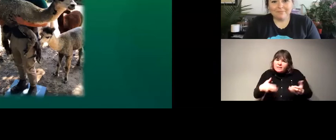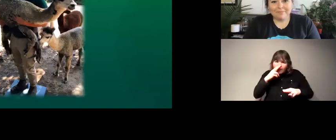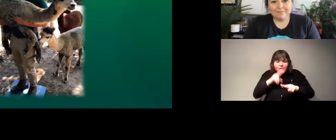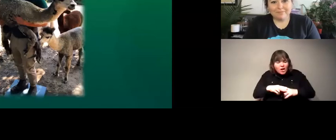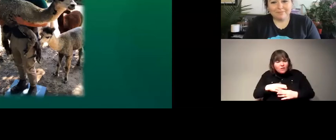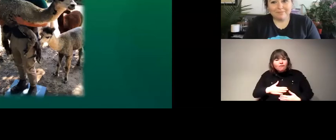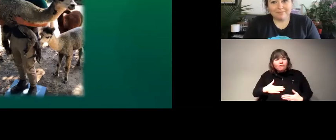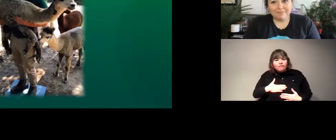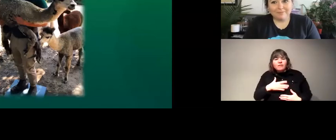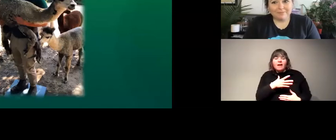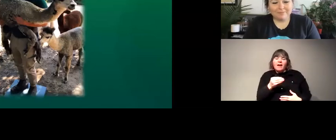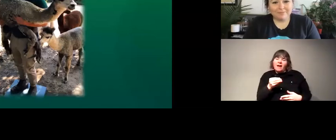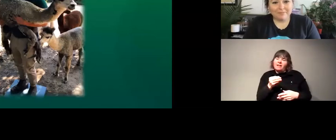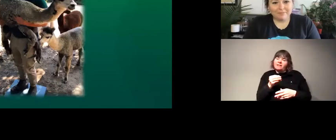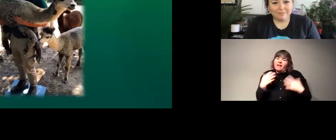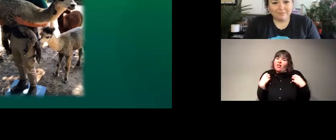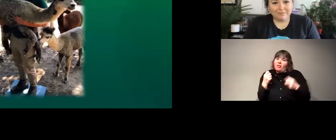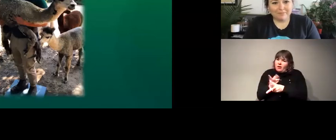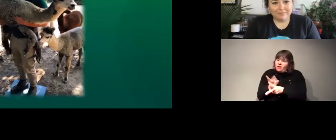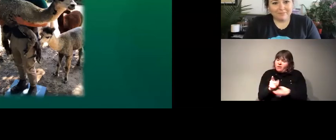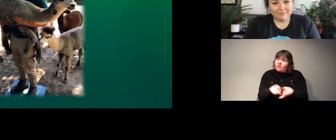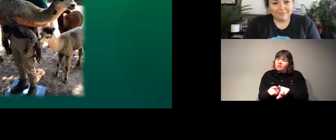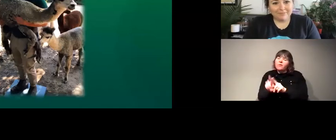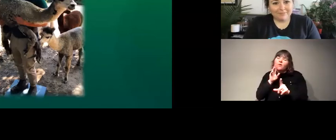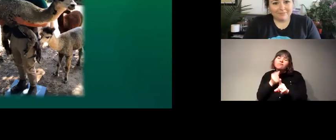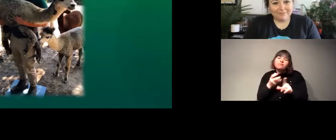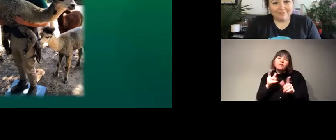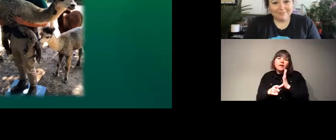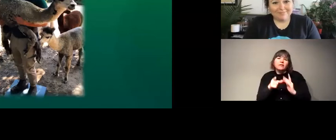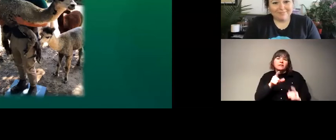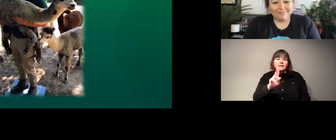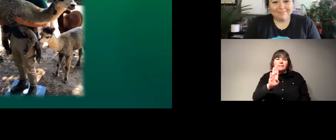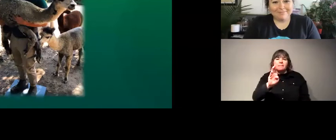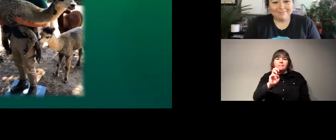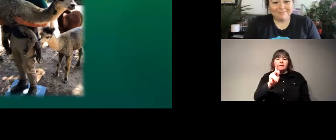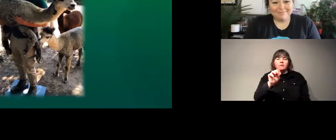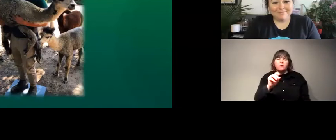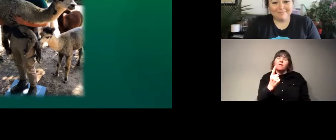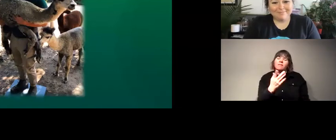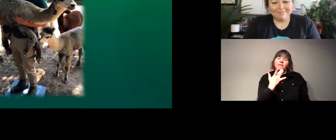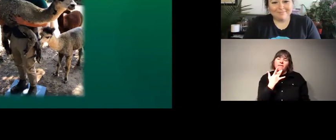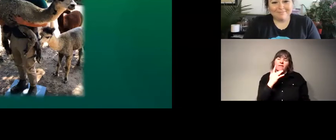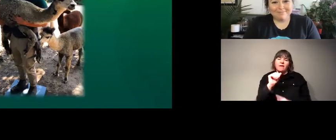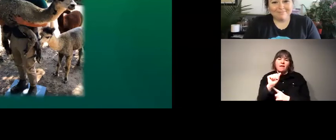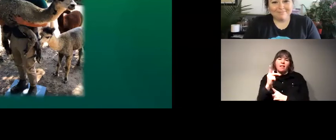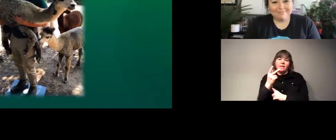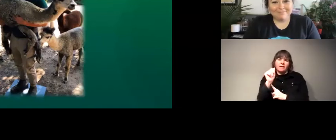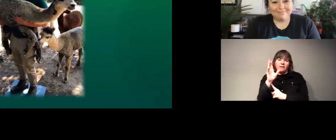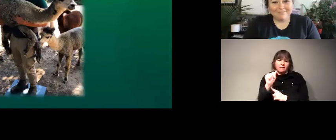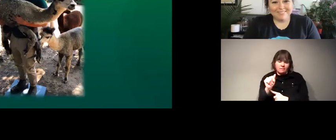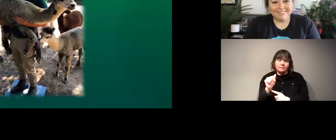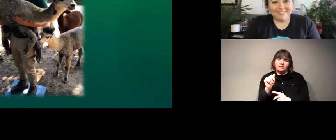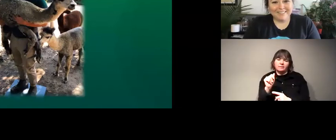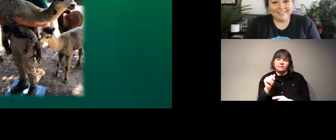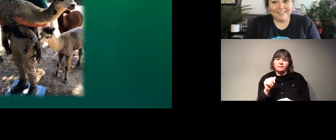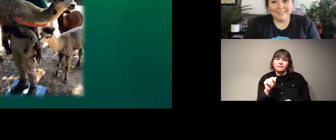and for healthcare, but we'll get into that a little bit later. This little guy right here is Benito. He's one of my favorite alpacas. And if you curious what